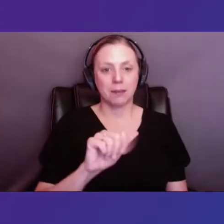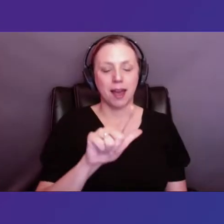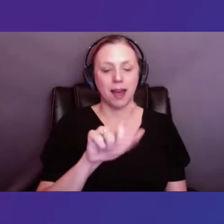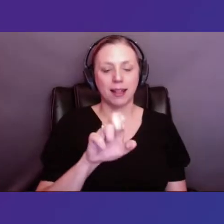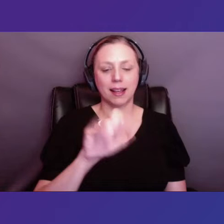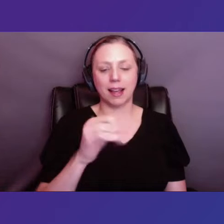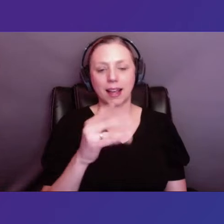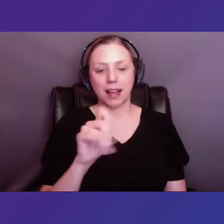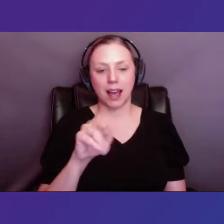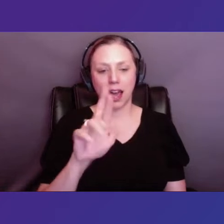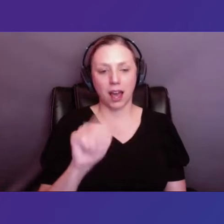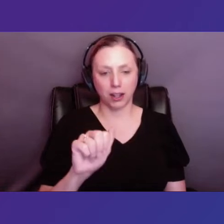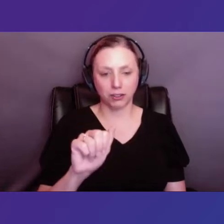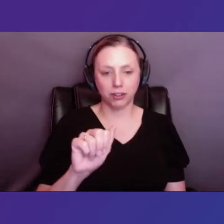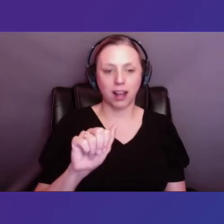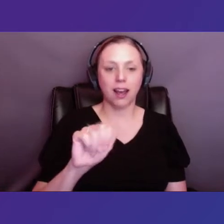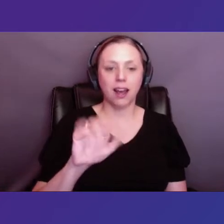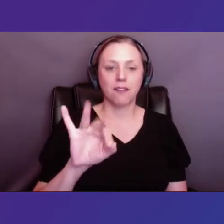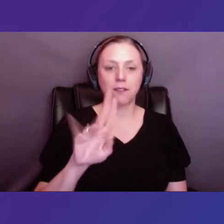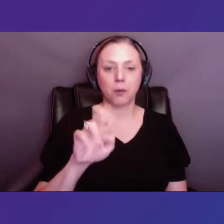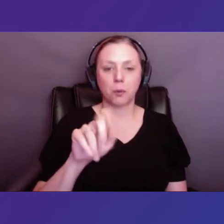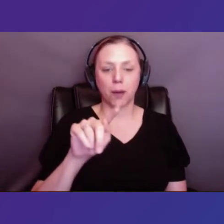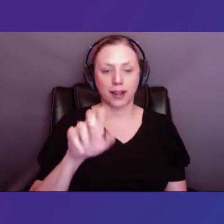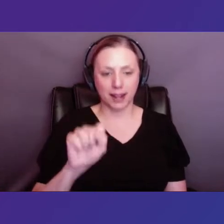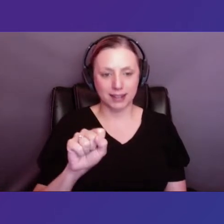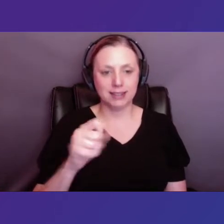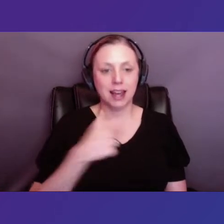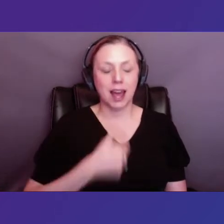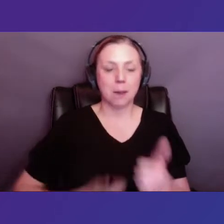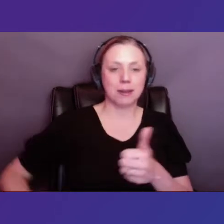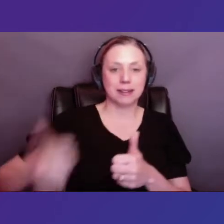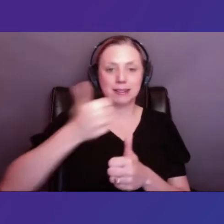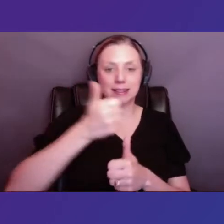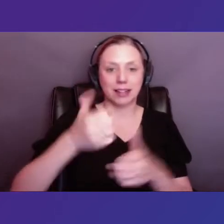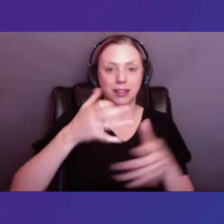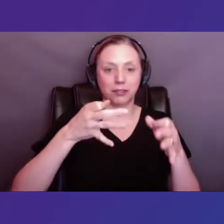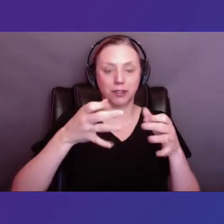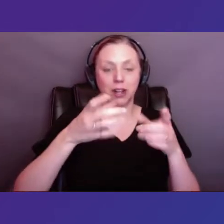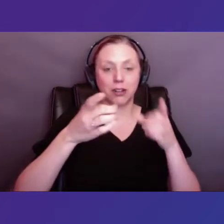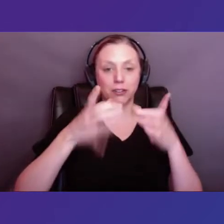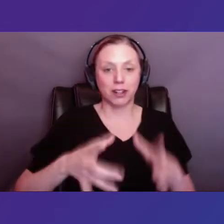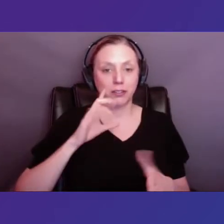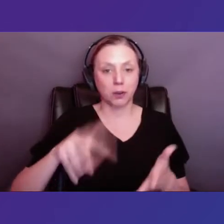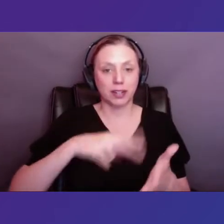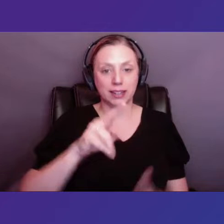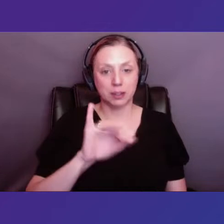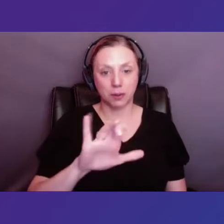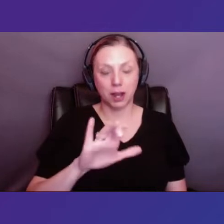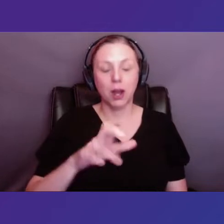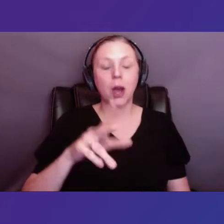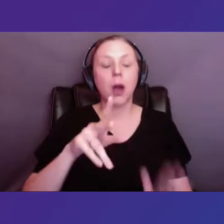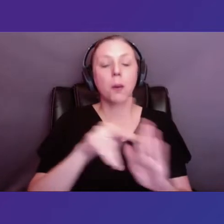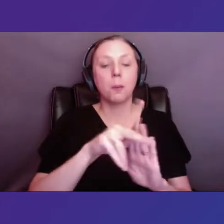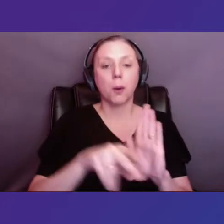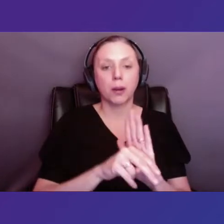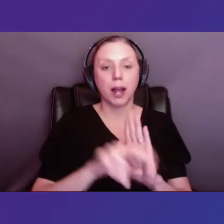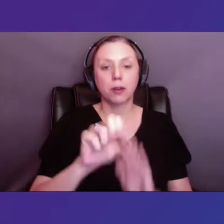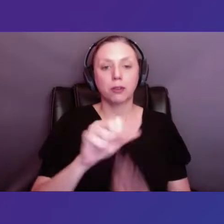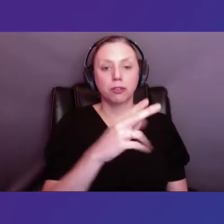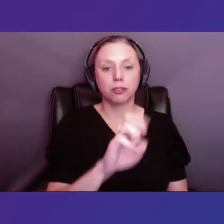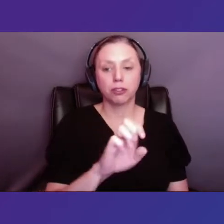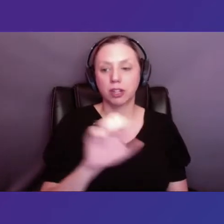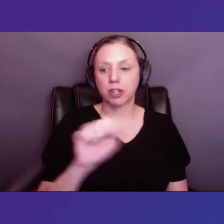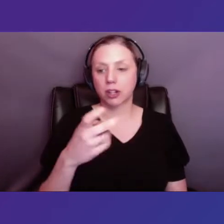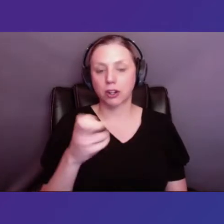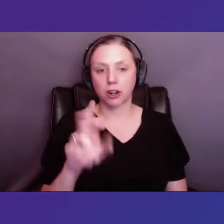Duque Cifuentes, and I'm the Executive Director of Dance NYC. My pronouns are she, her, and I identify as